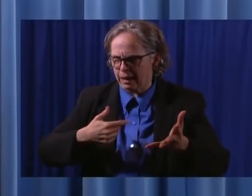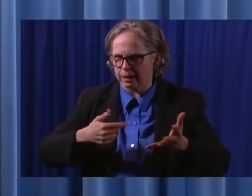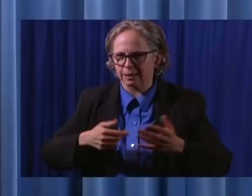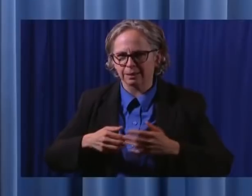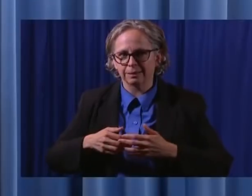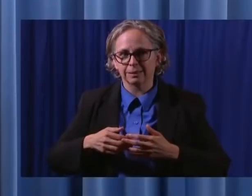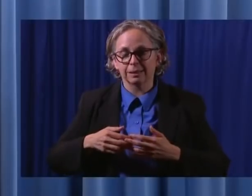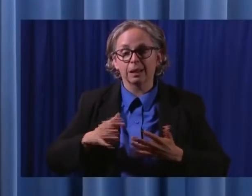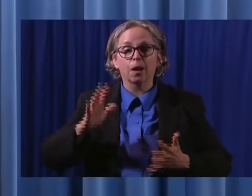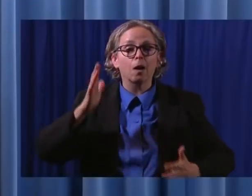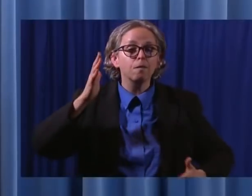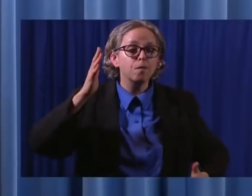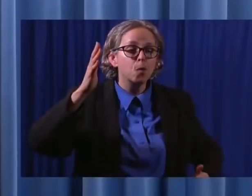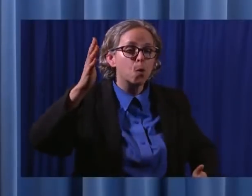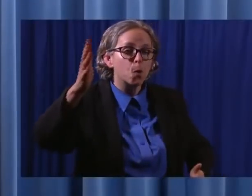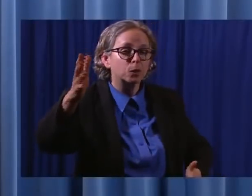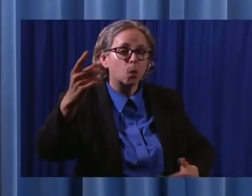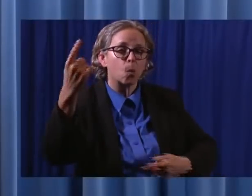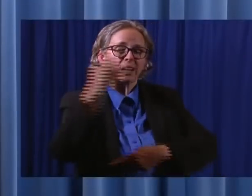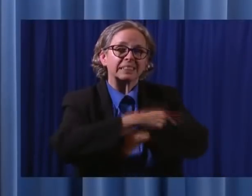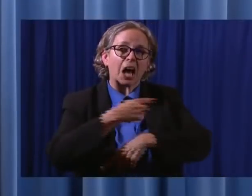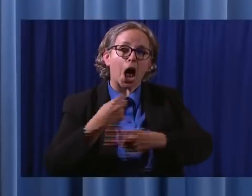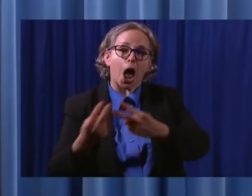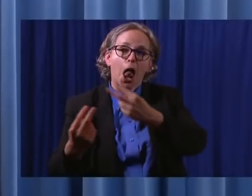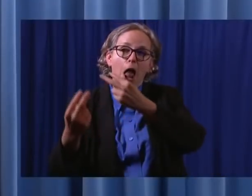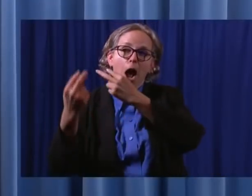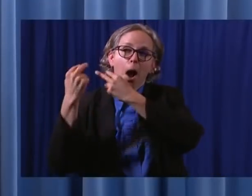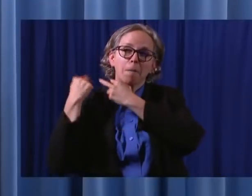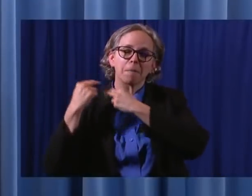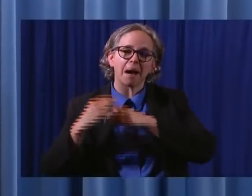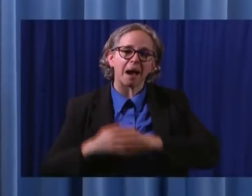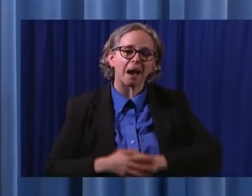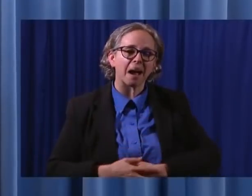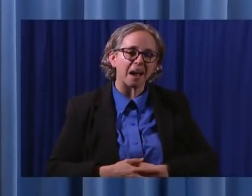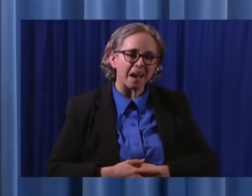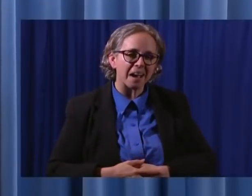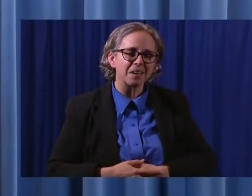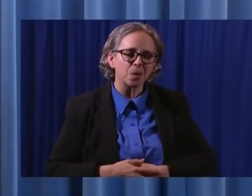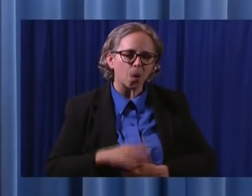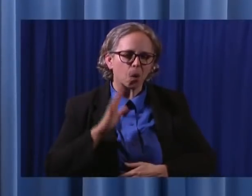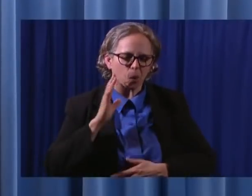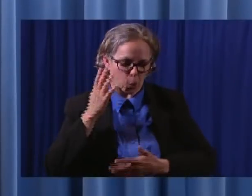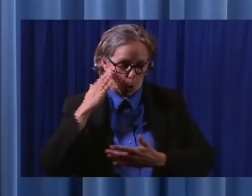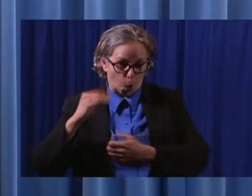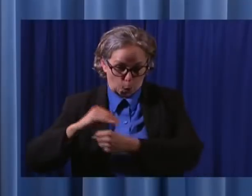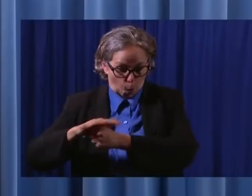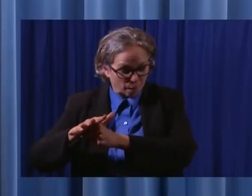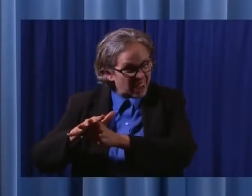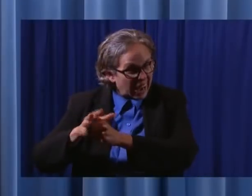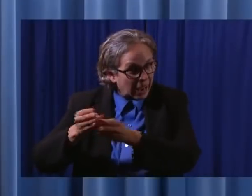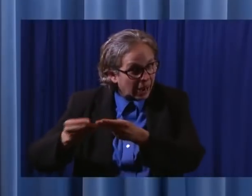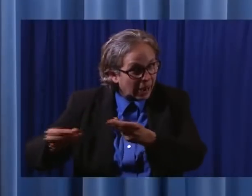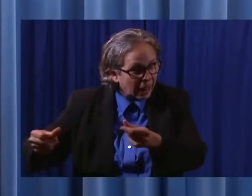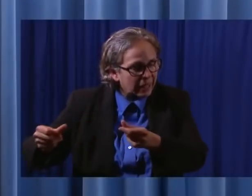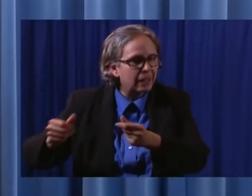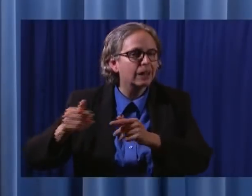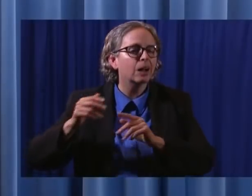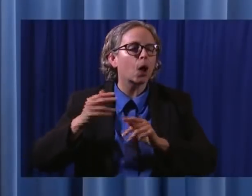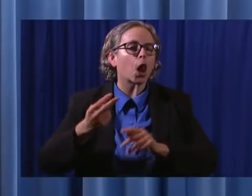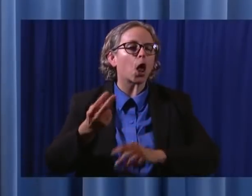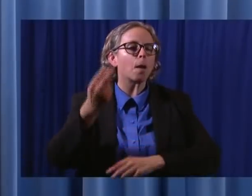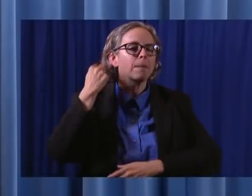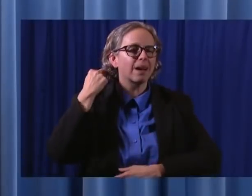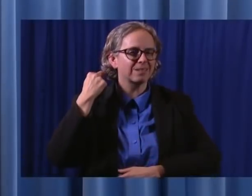mirror, which is a day we are looking forward to, you know, we can go through and look at the